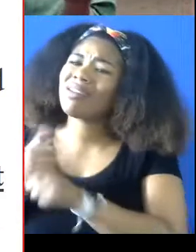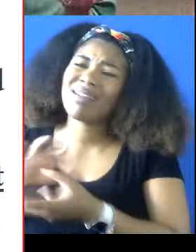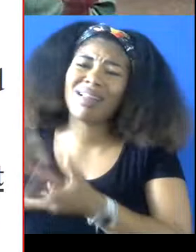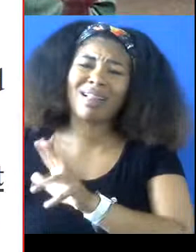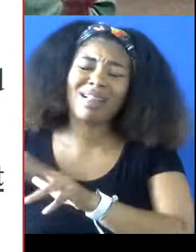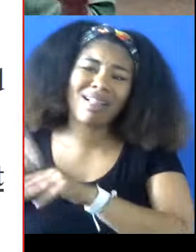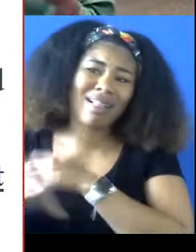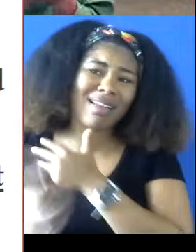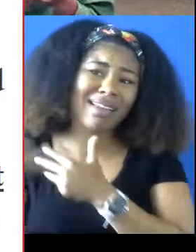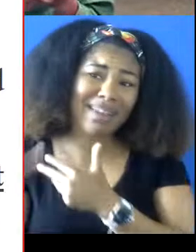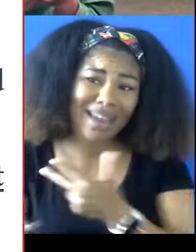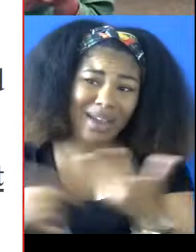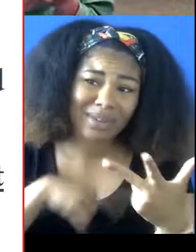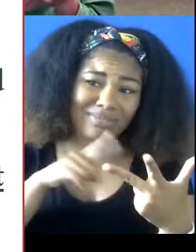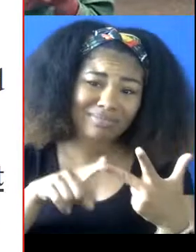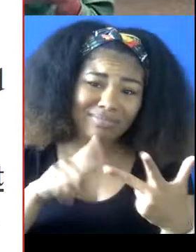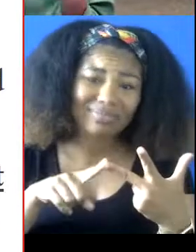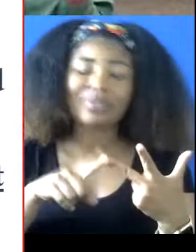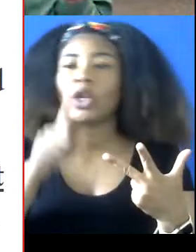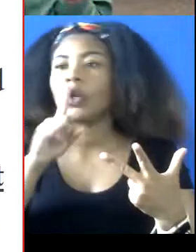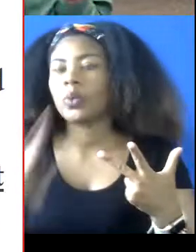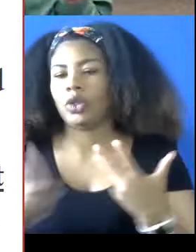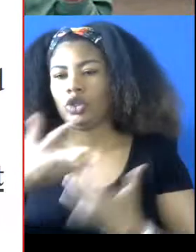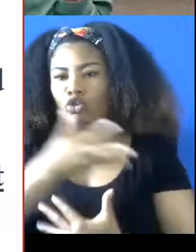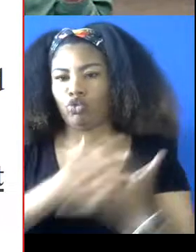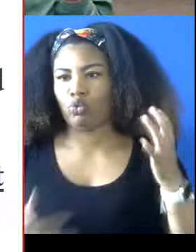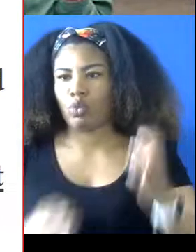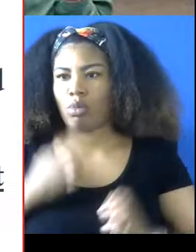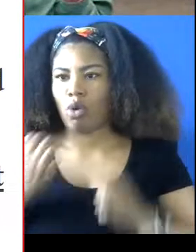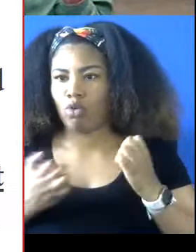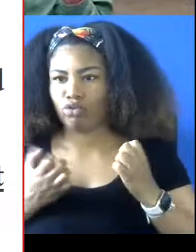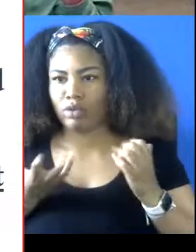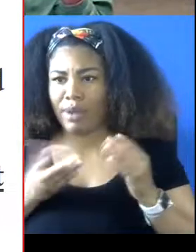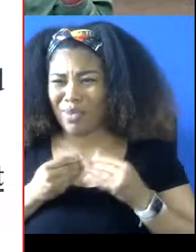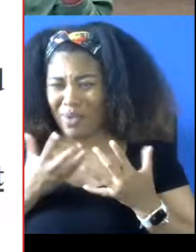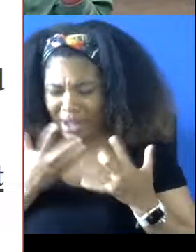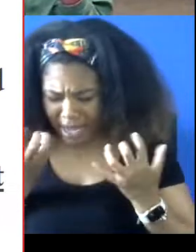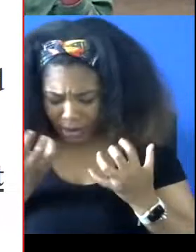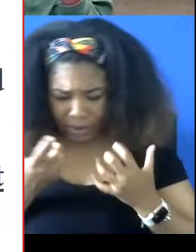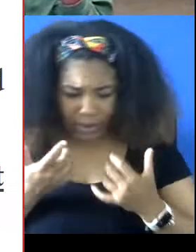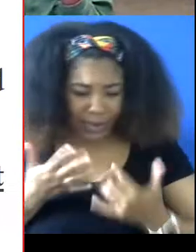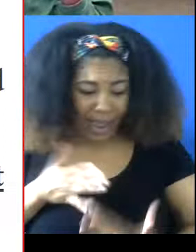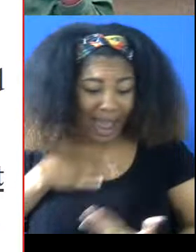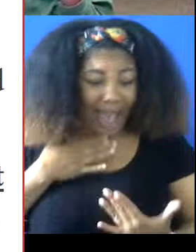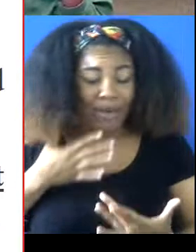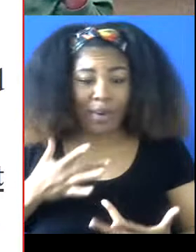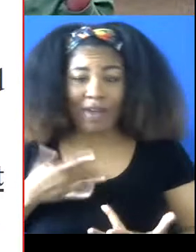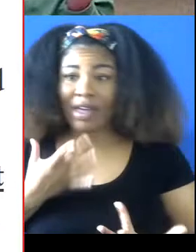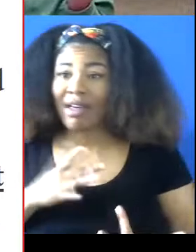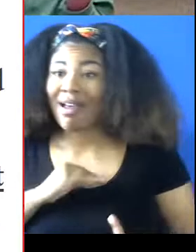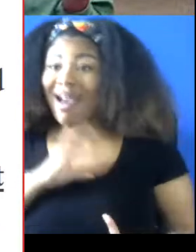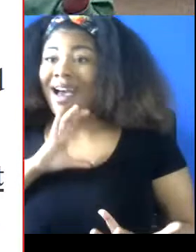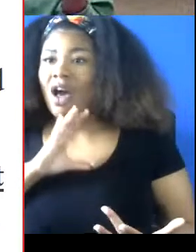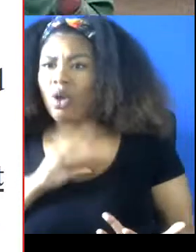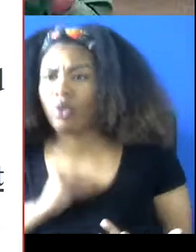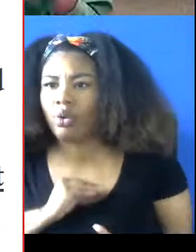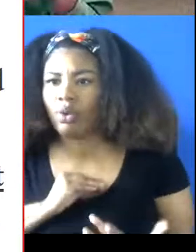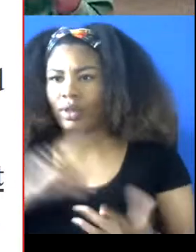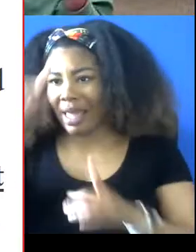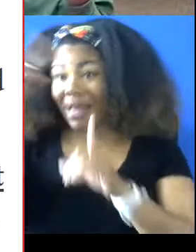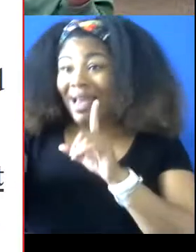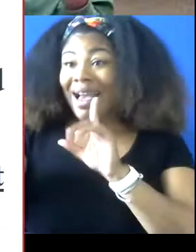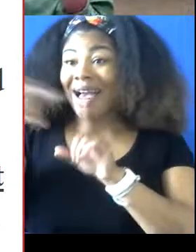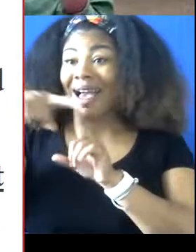health of our students in our classroom, and even for us as practitioners, that self-assertion or